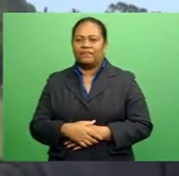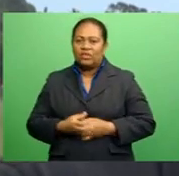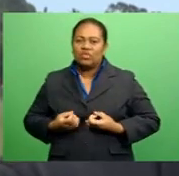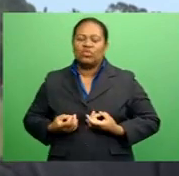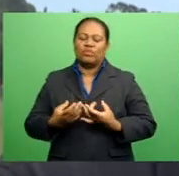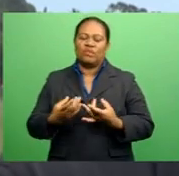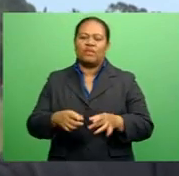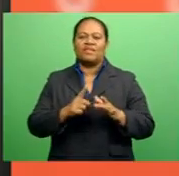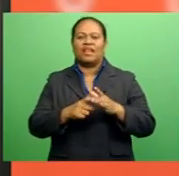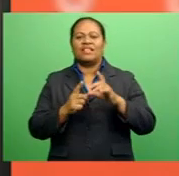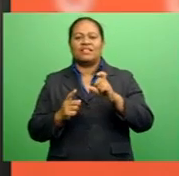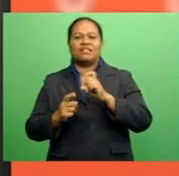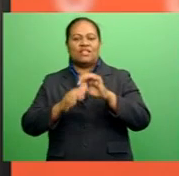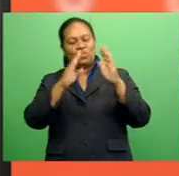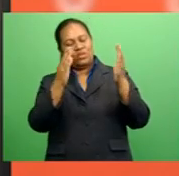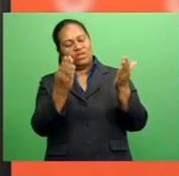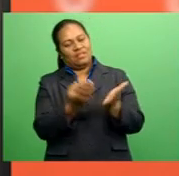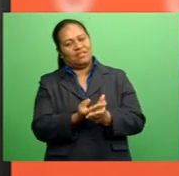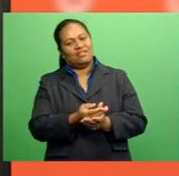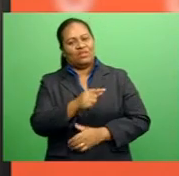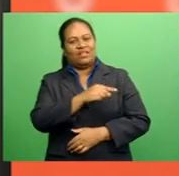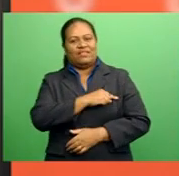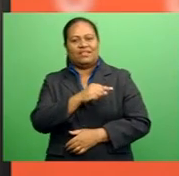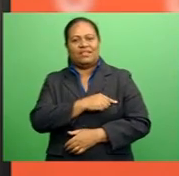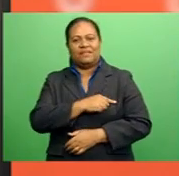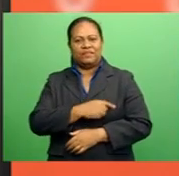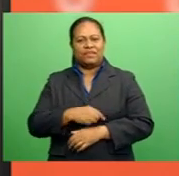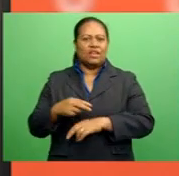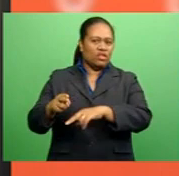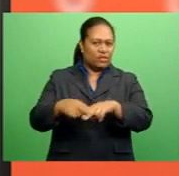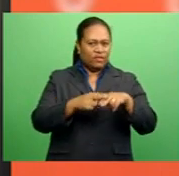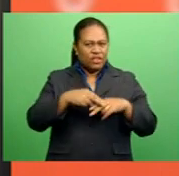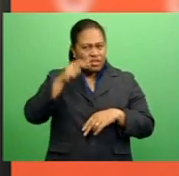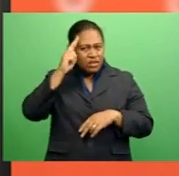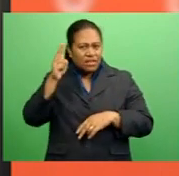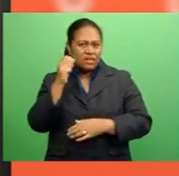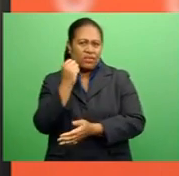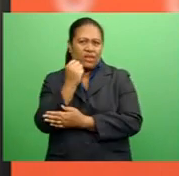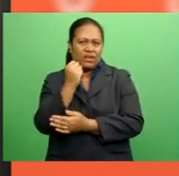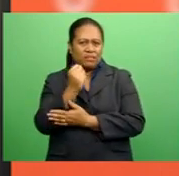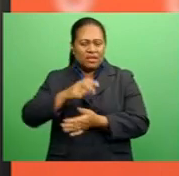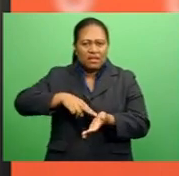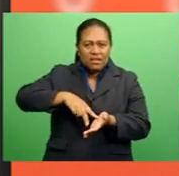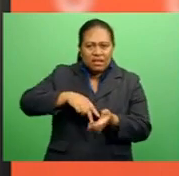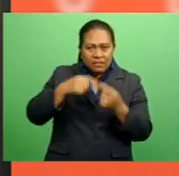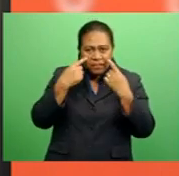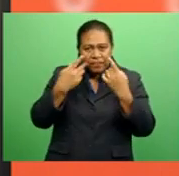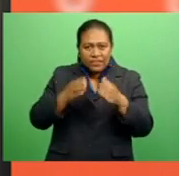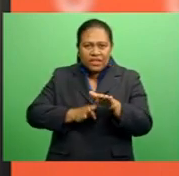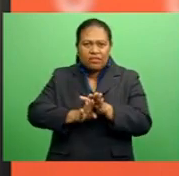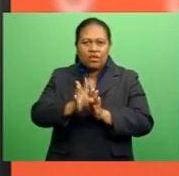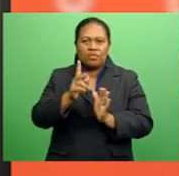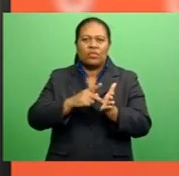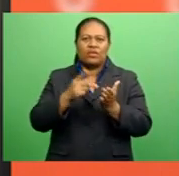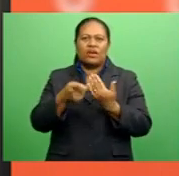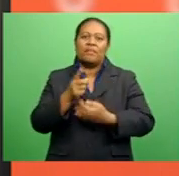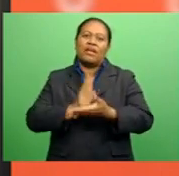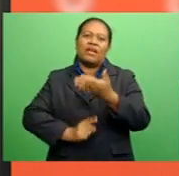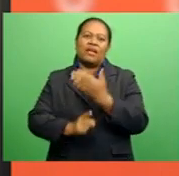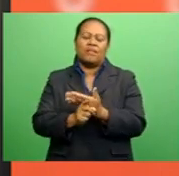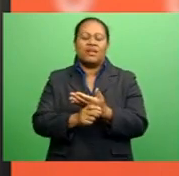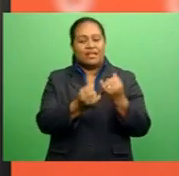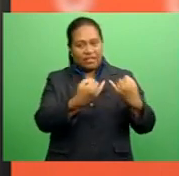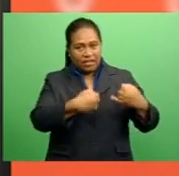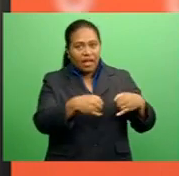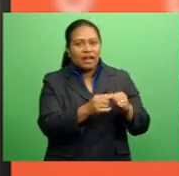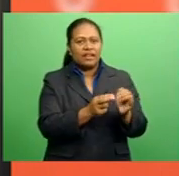ICC World Cup qualifier. The Fiji National Rugby League is expanding its outreach development program to the rural and maritime